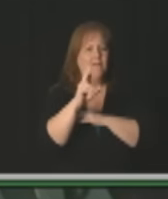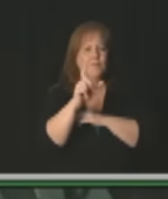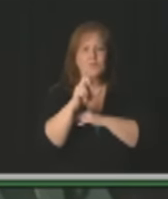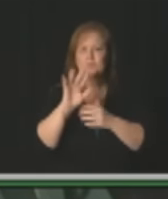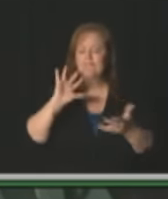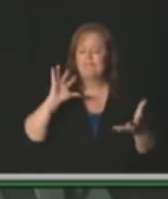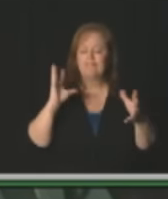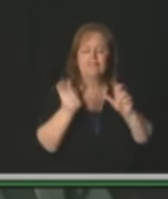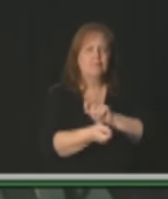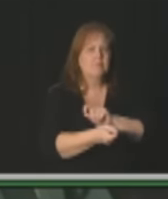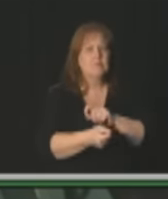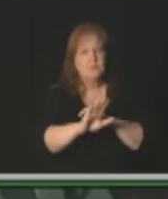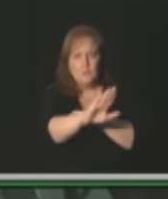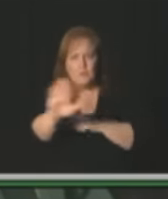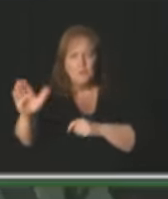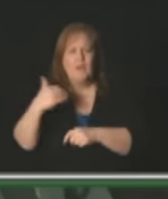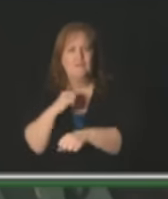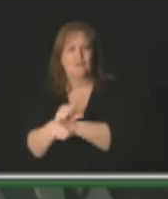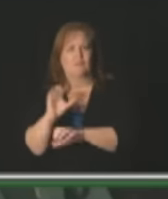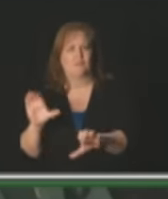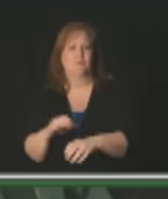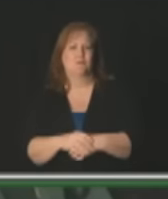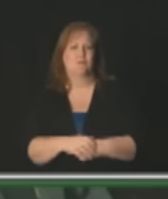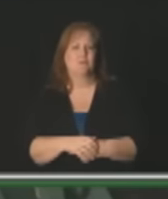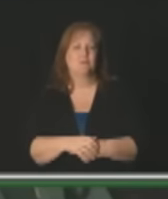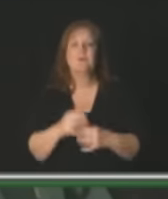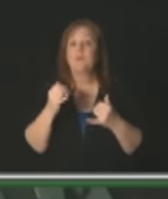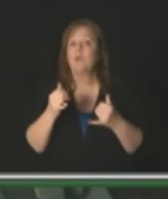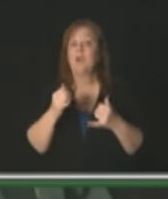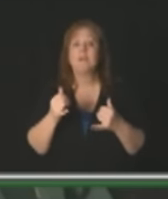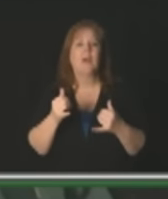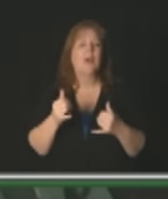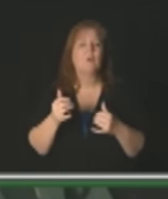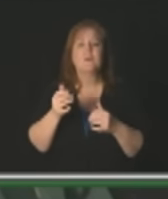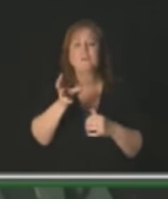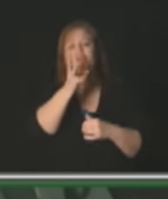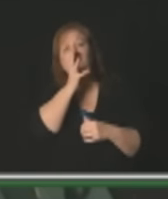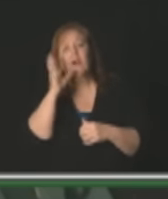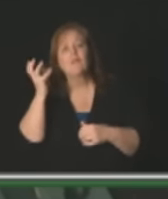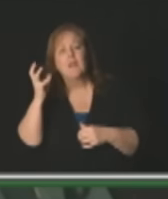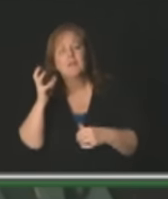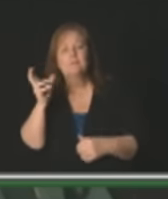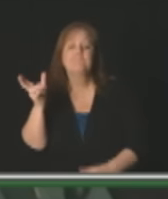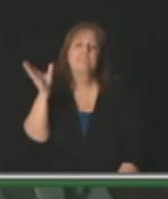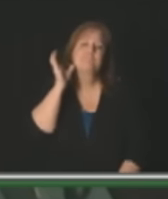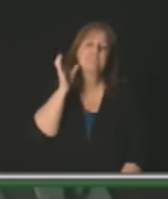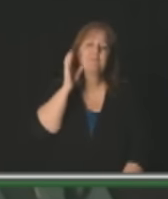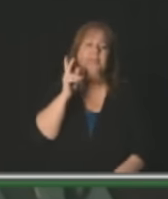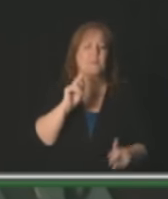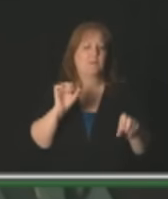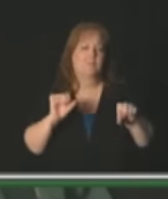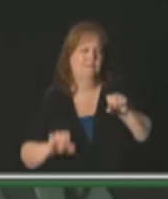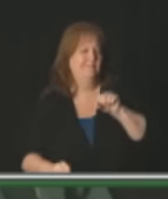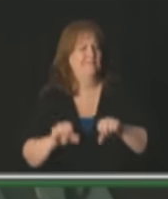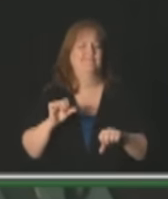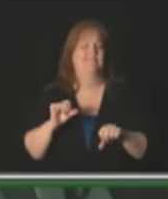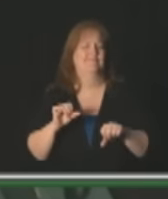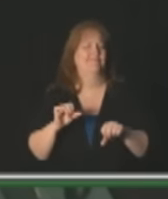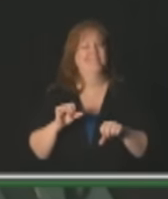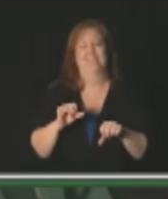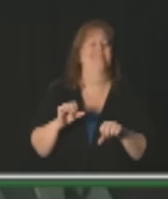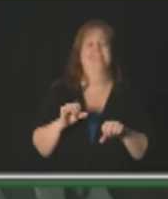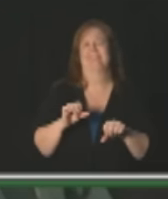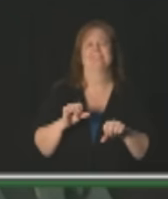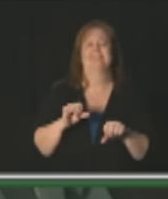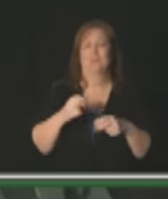to do. Right now, you can turn on talk radio and you can hear the doubters, the skeptics, who aren't sure